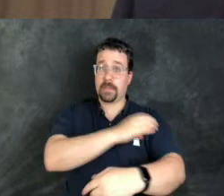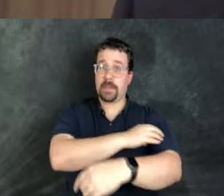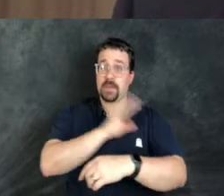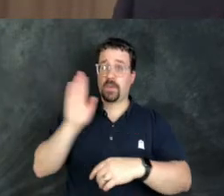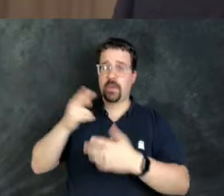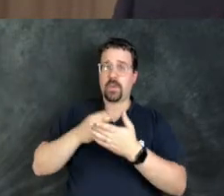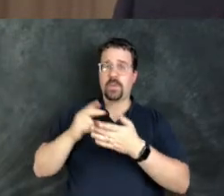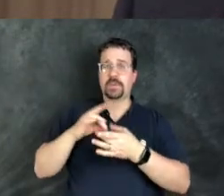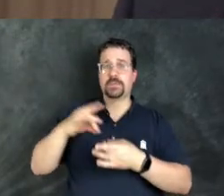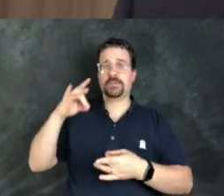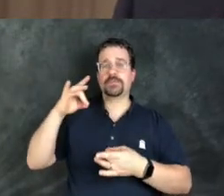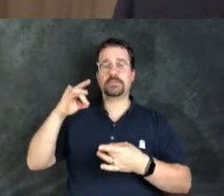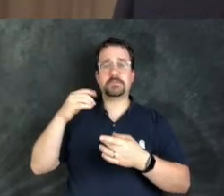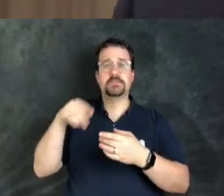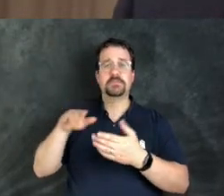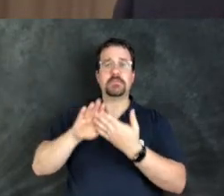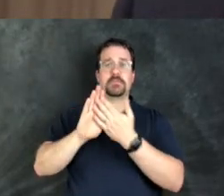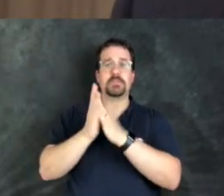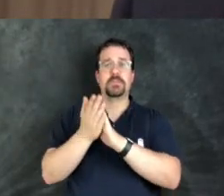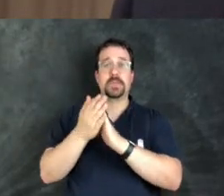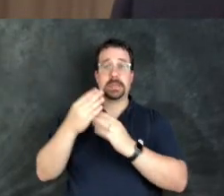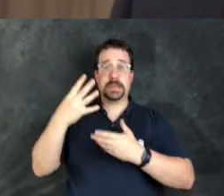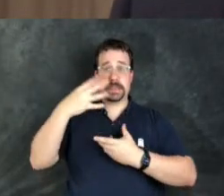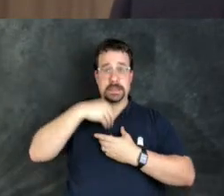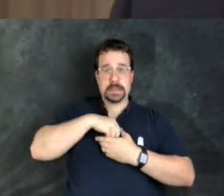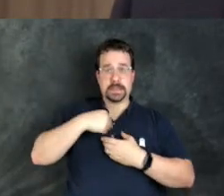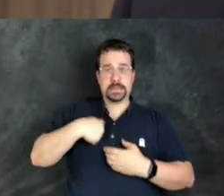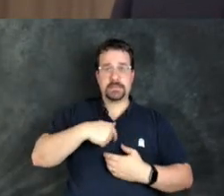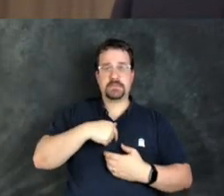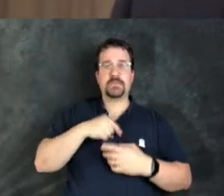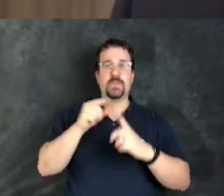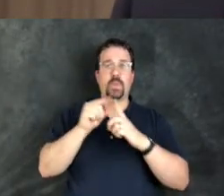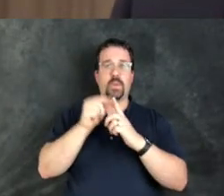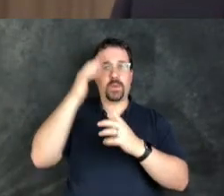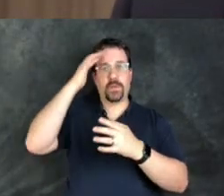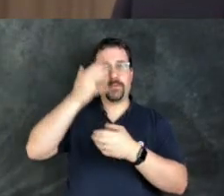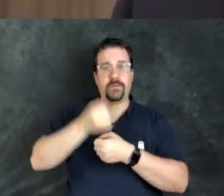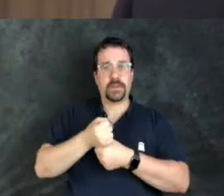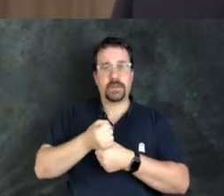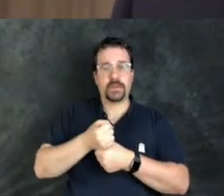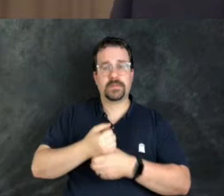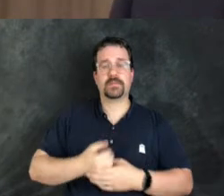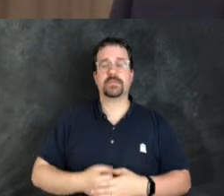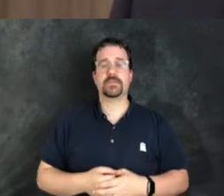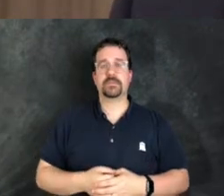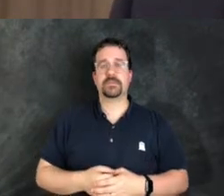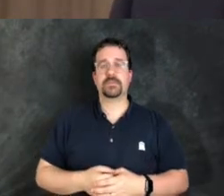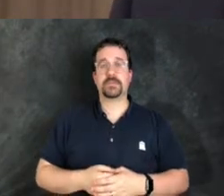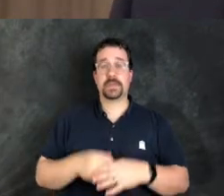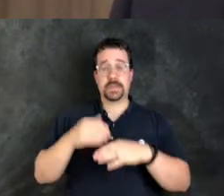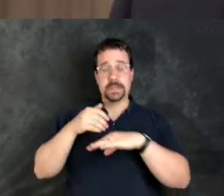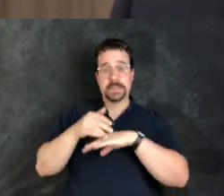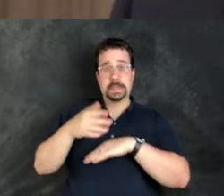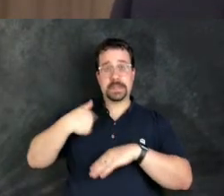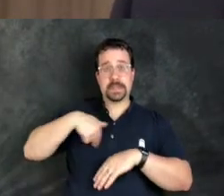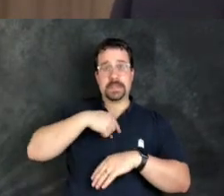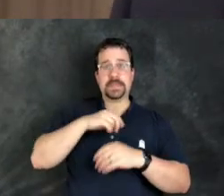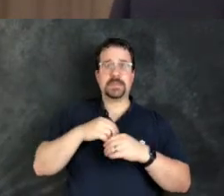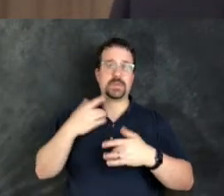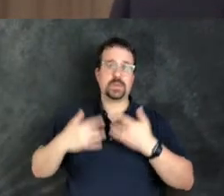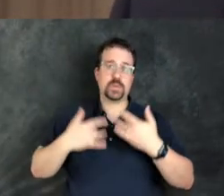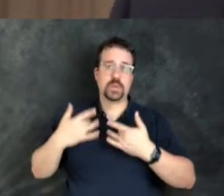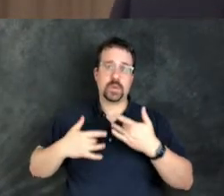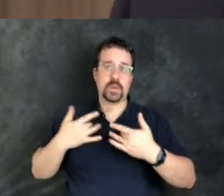the power of your Holy Spirit, make it become in us the word of faith. Then send us